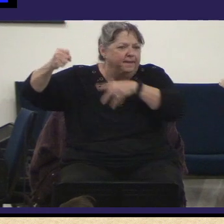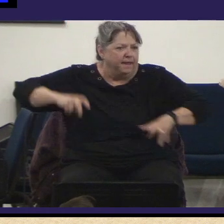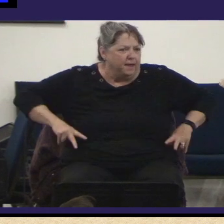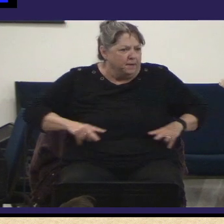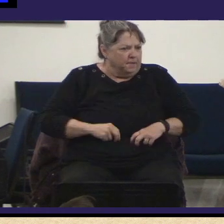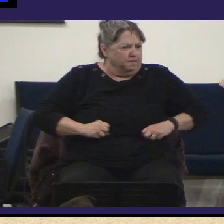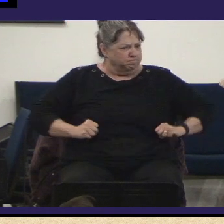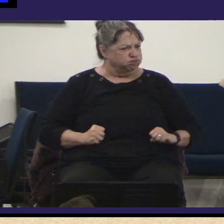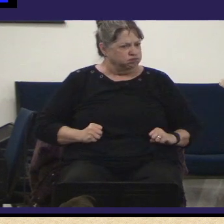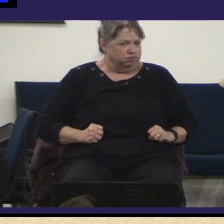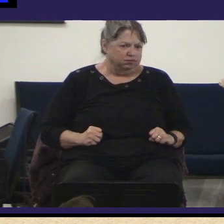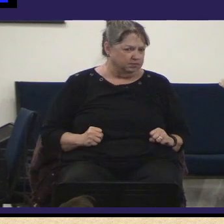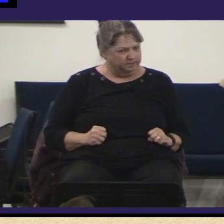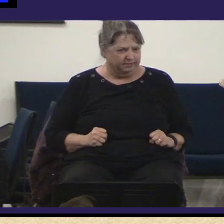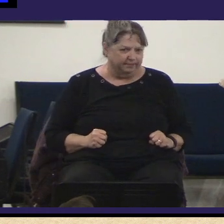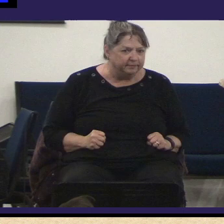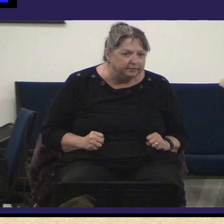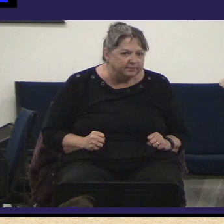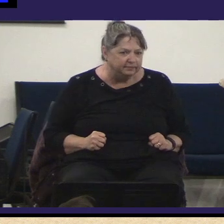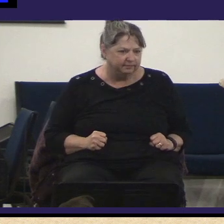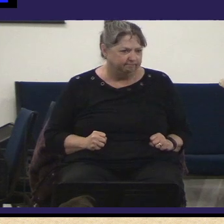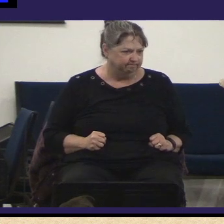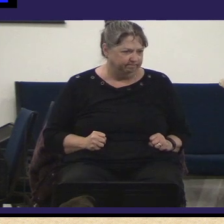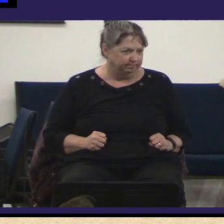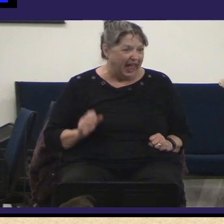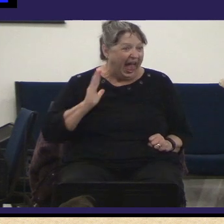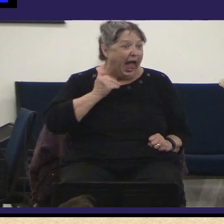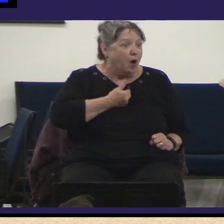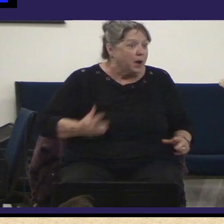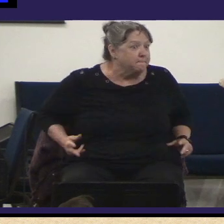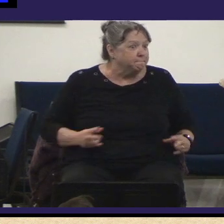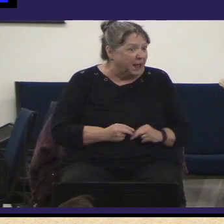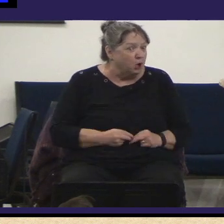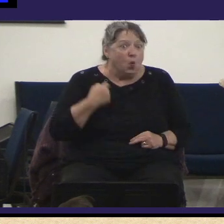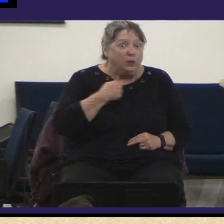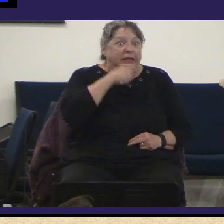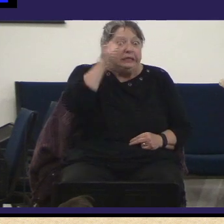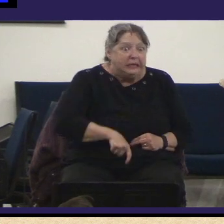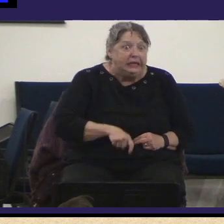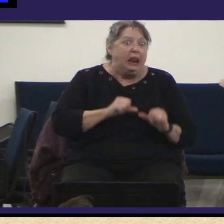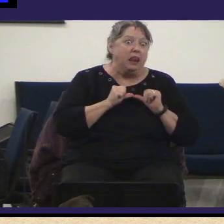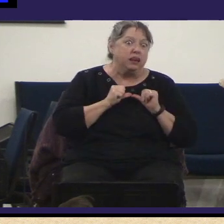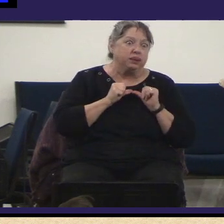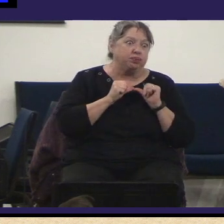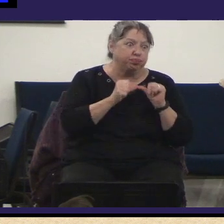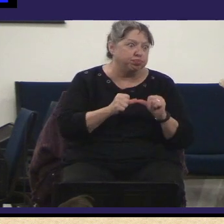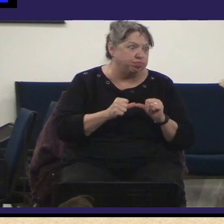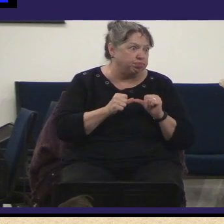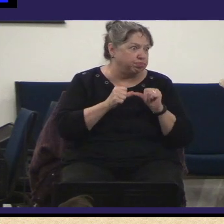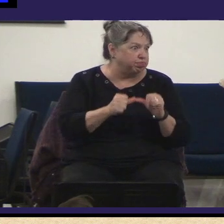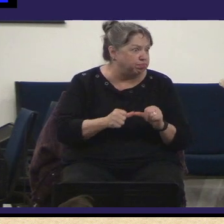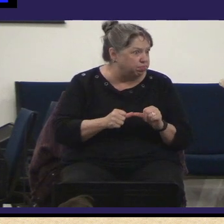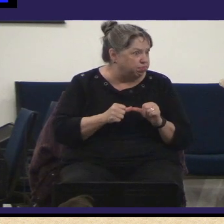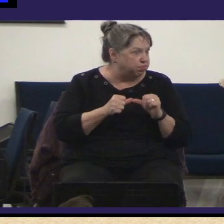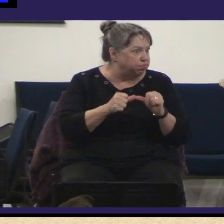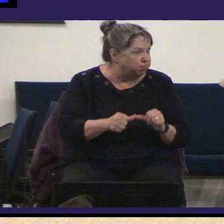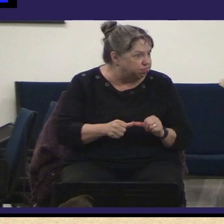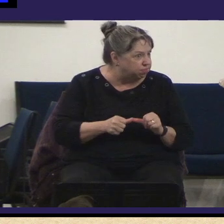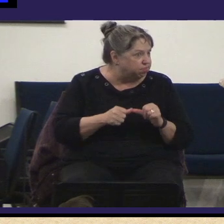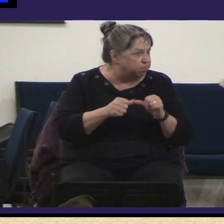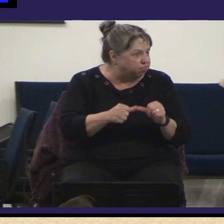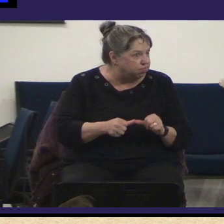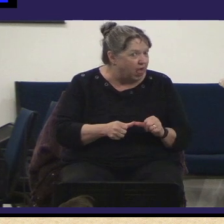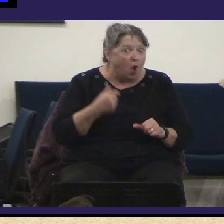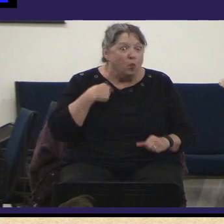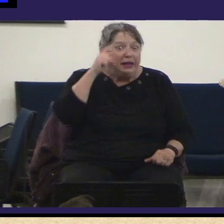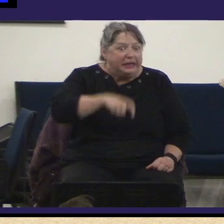It's a spiritual belt that we wear constantly that is upon us that reminds us of who we are. Church, we need to know. We need to